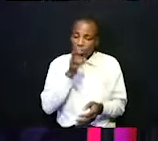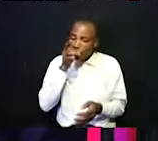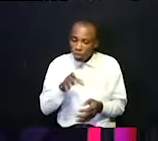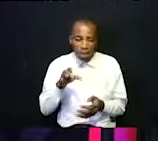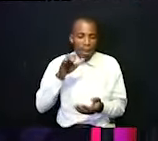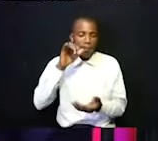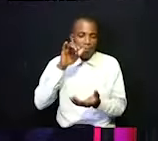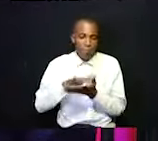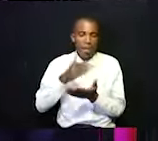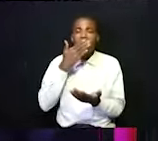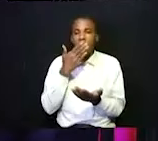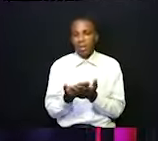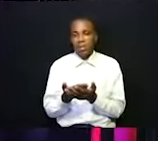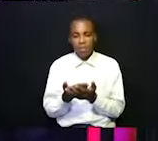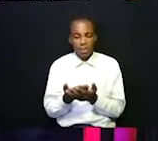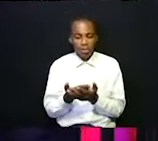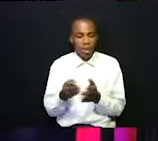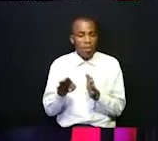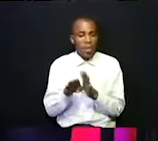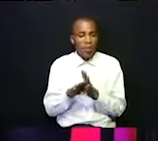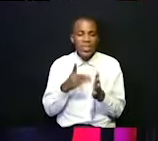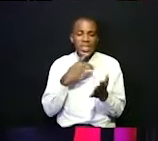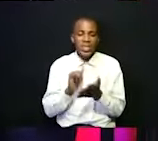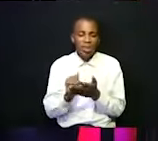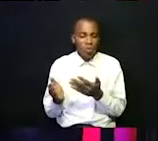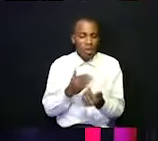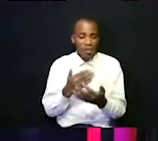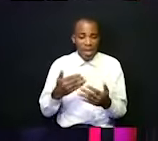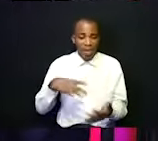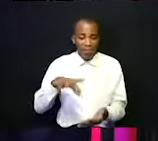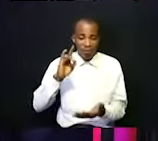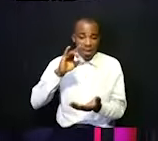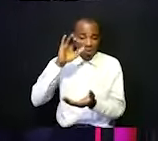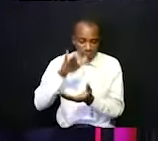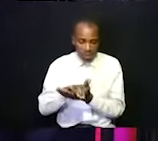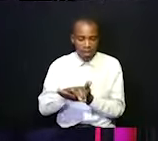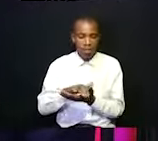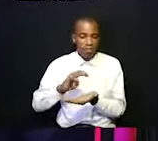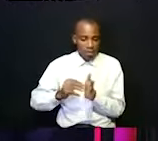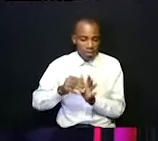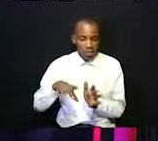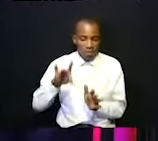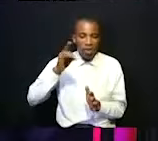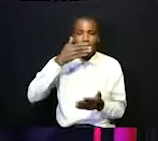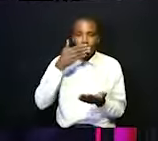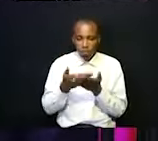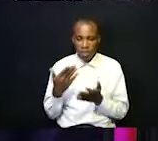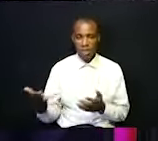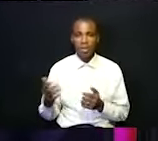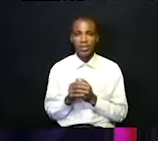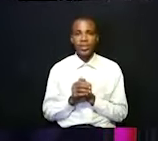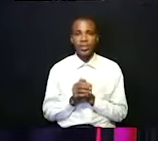And whoever finds a spouse finds a good thing. Who will